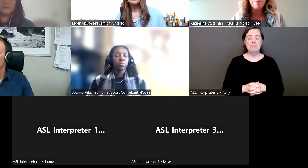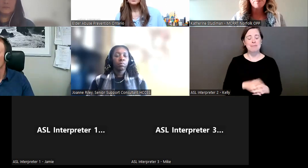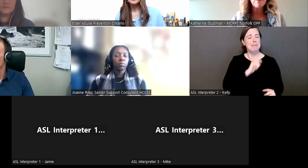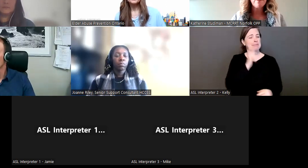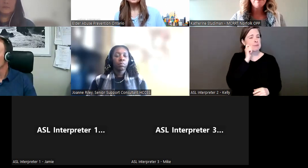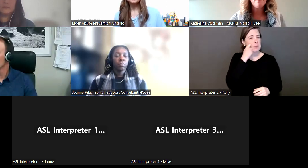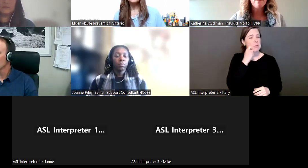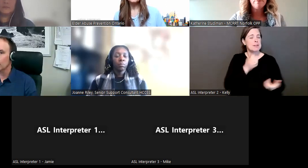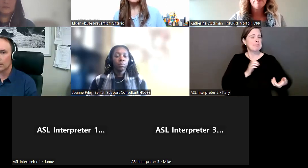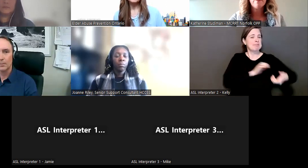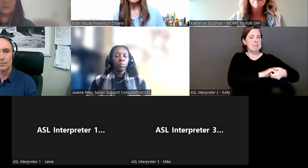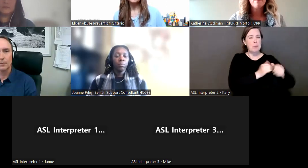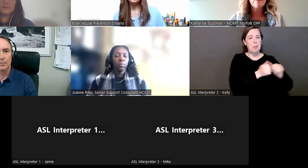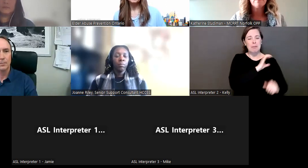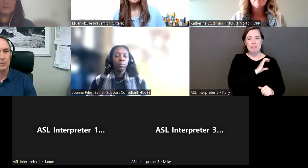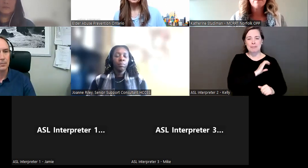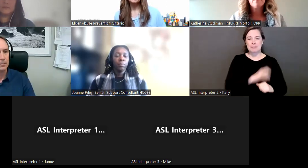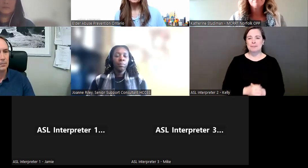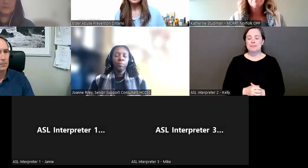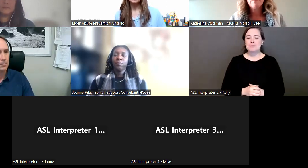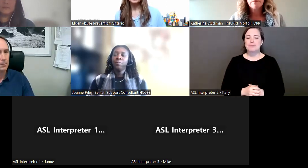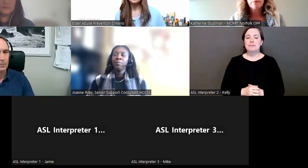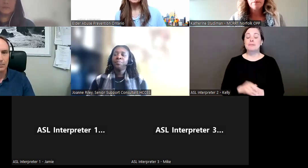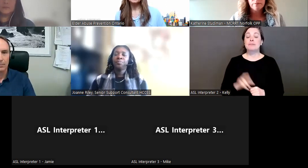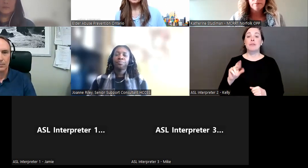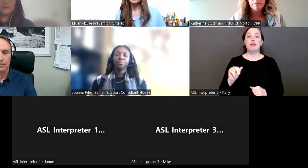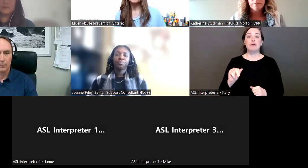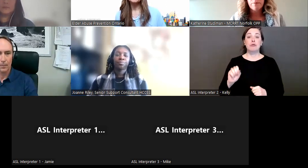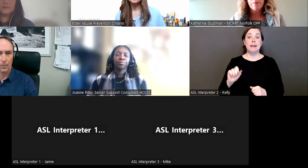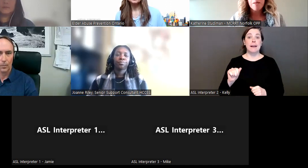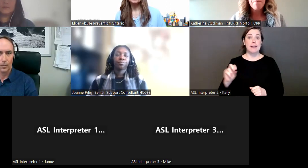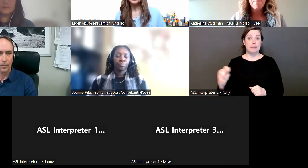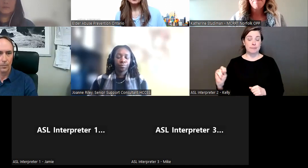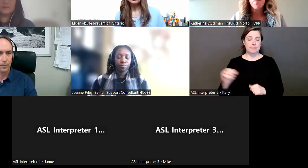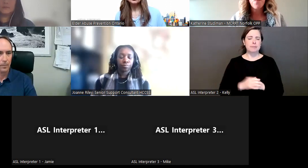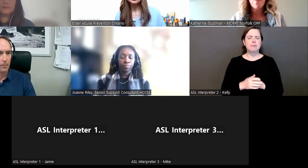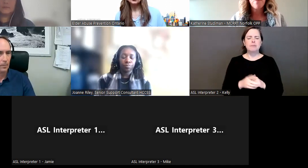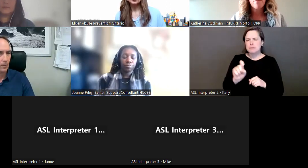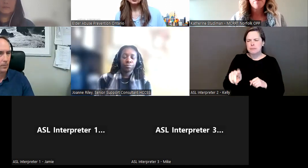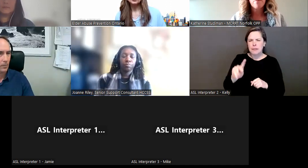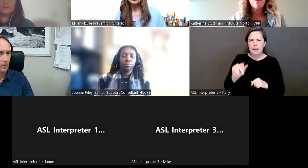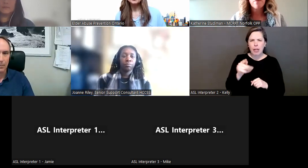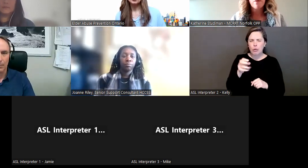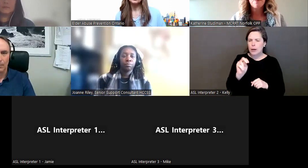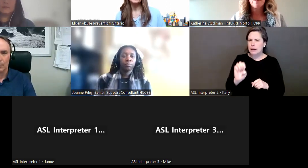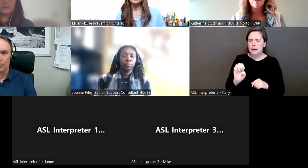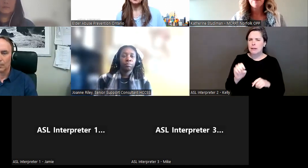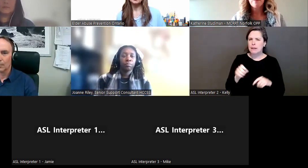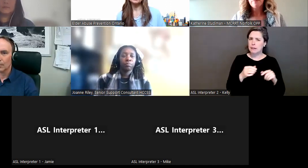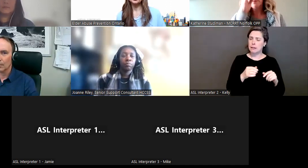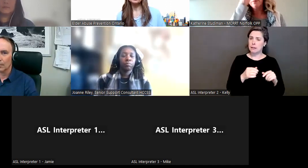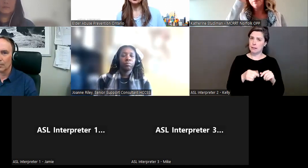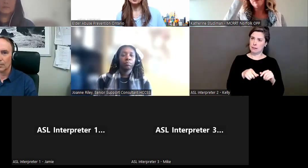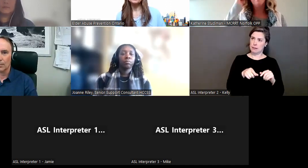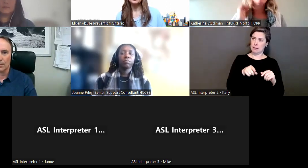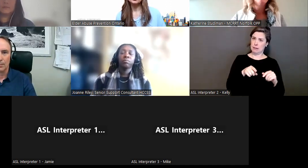partnership. And Katherine, just in terms of that relationship, do they go in plain clothes, or is it always